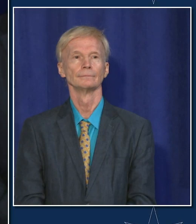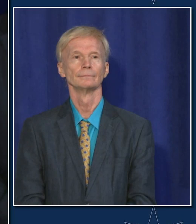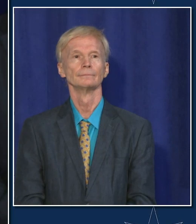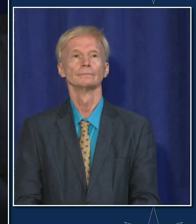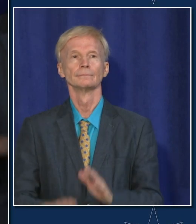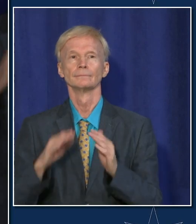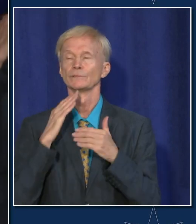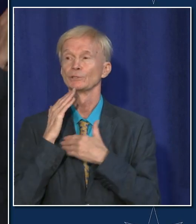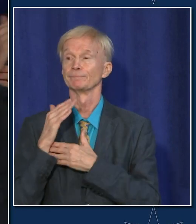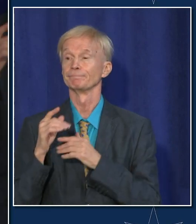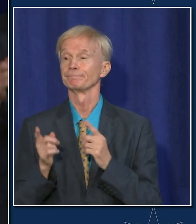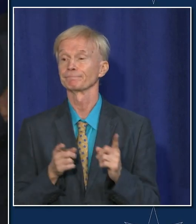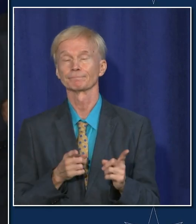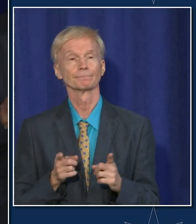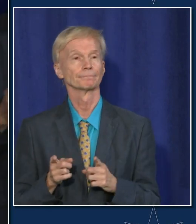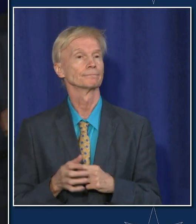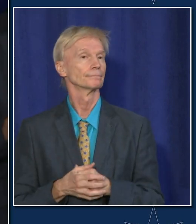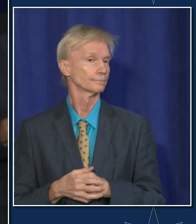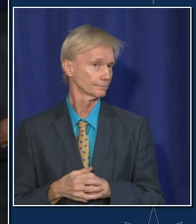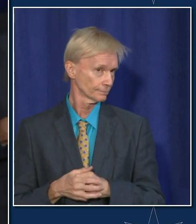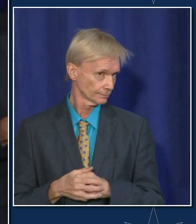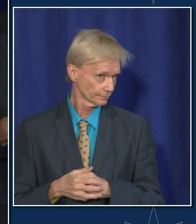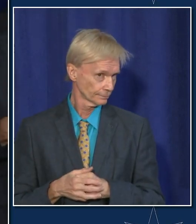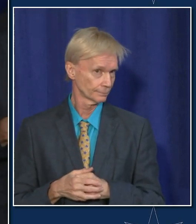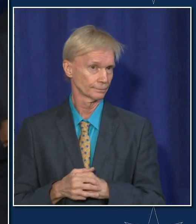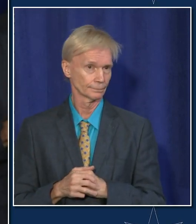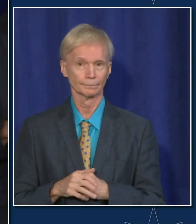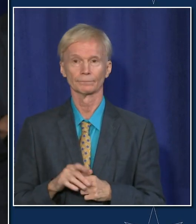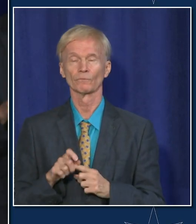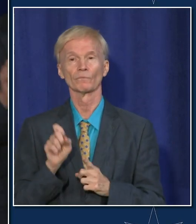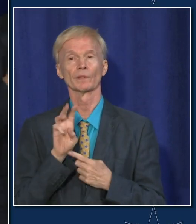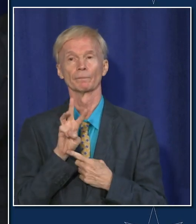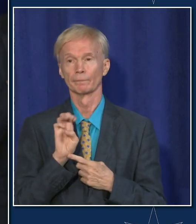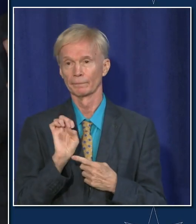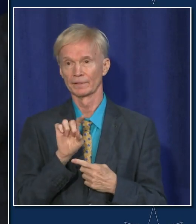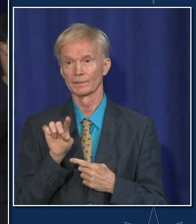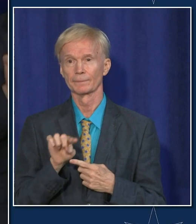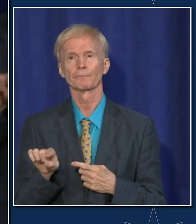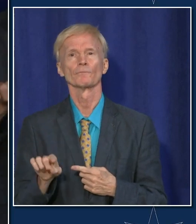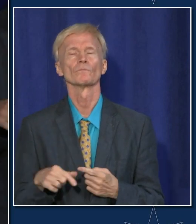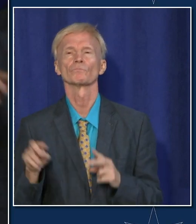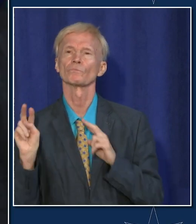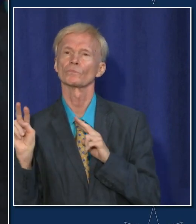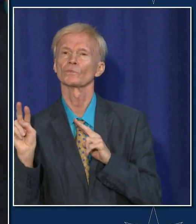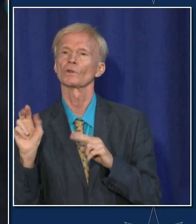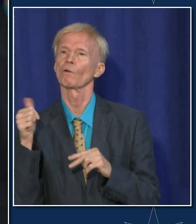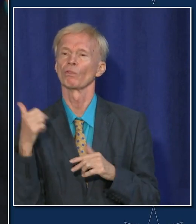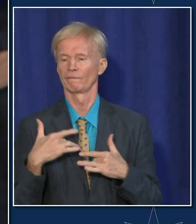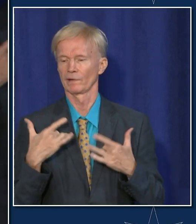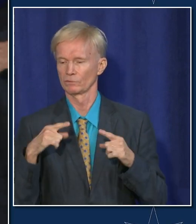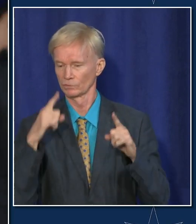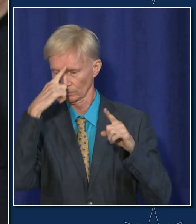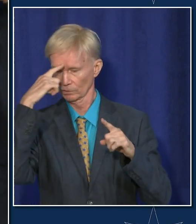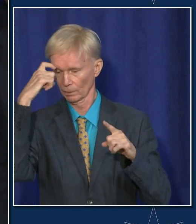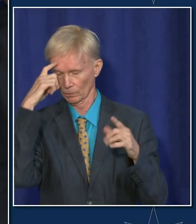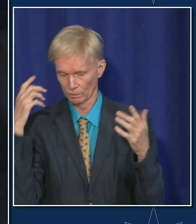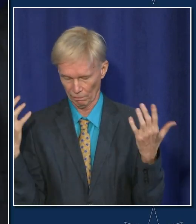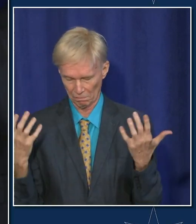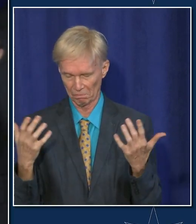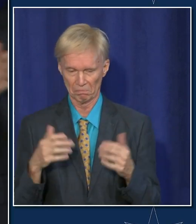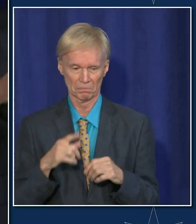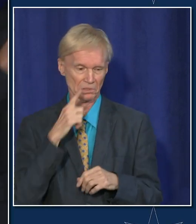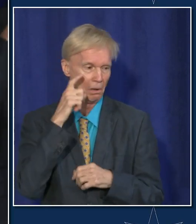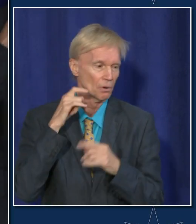Good morning, Dr. Good morning. Araceli Gomez-Aldana from WBEZ. Looking at other summer activities like